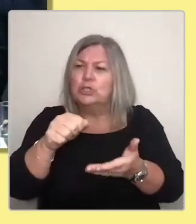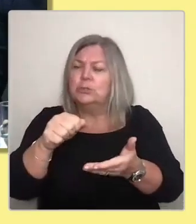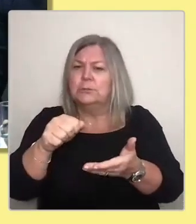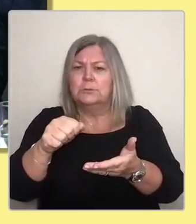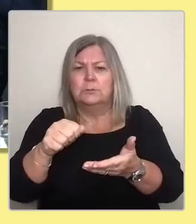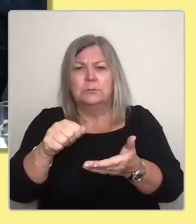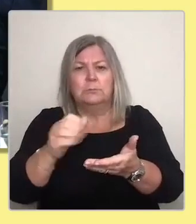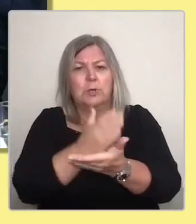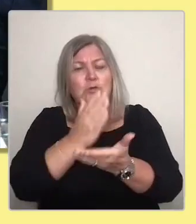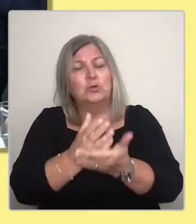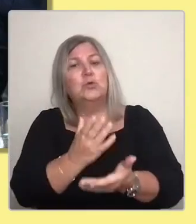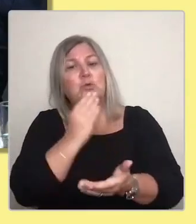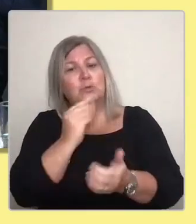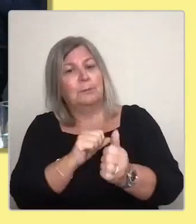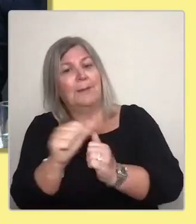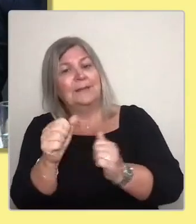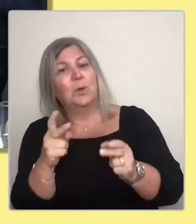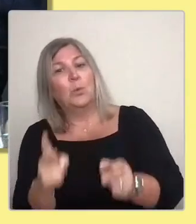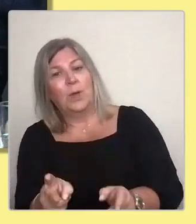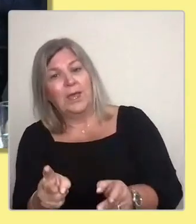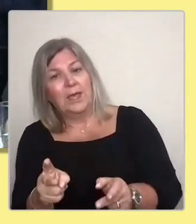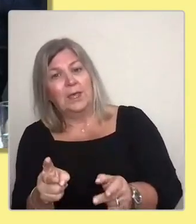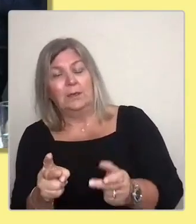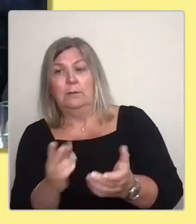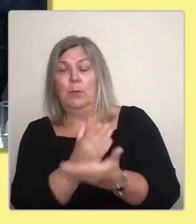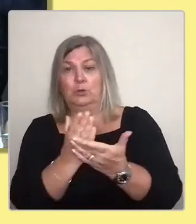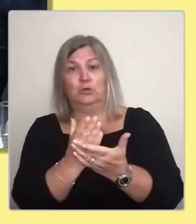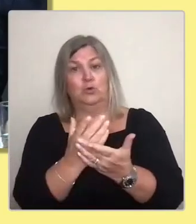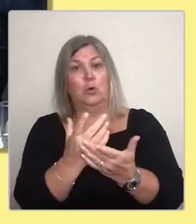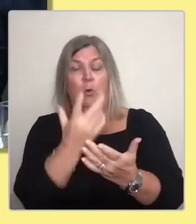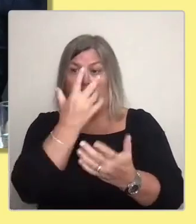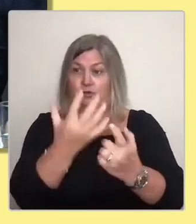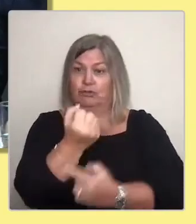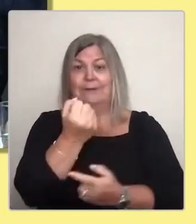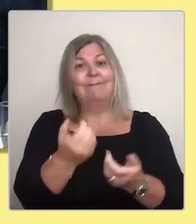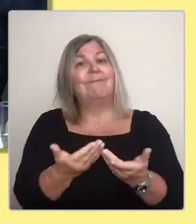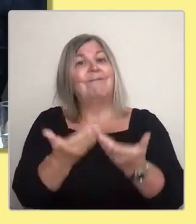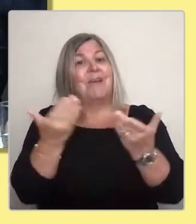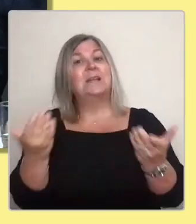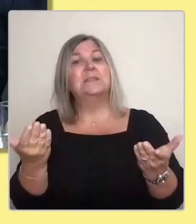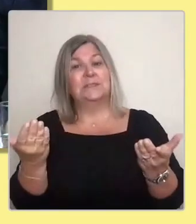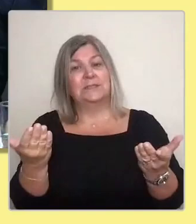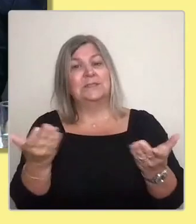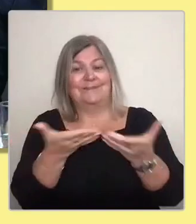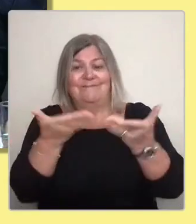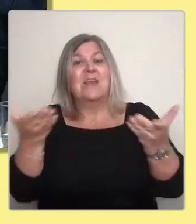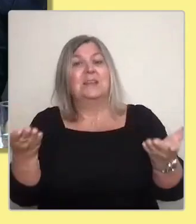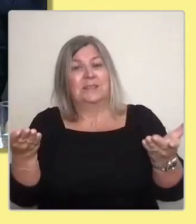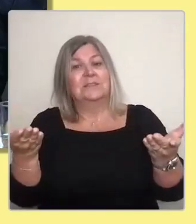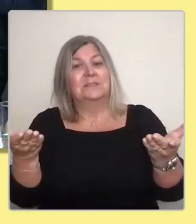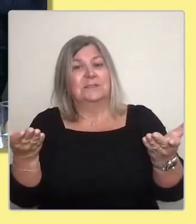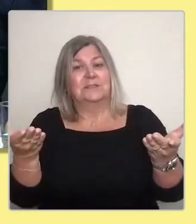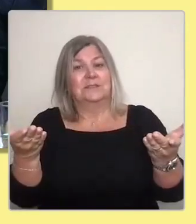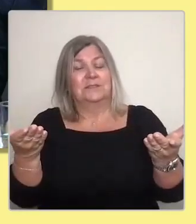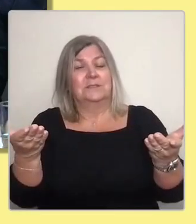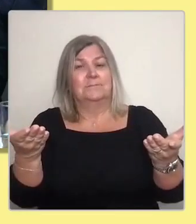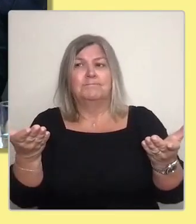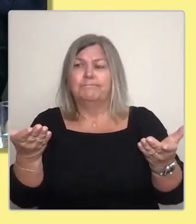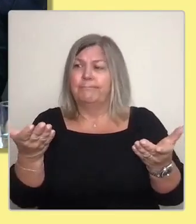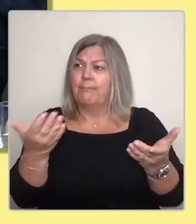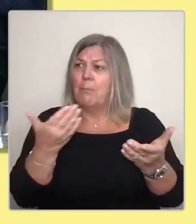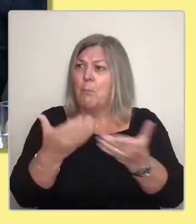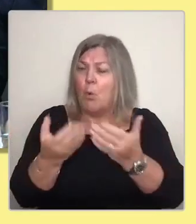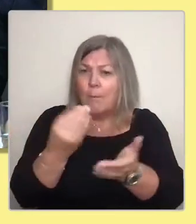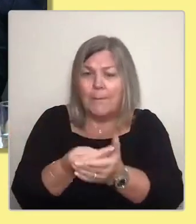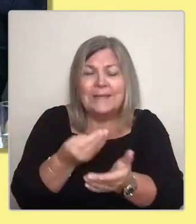that fairer approach? How do we ensure that we have more funding going to taking children out